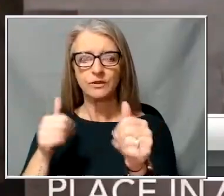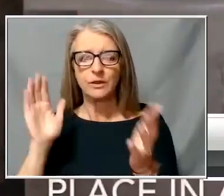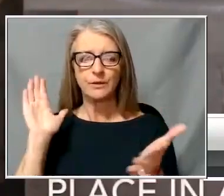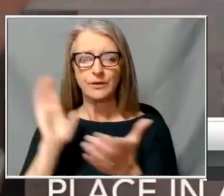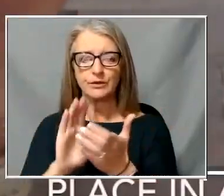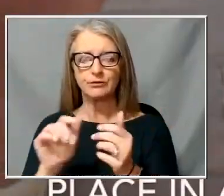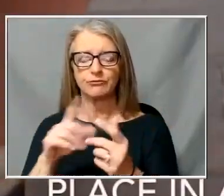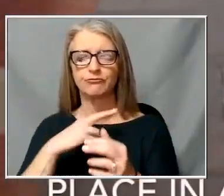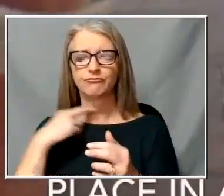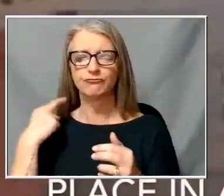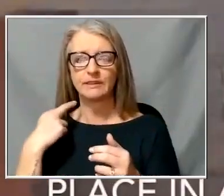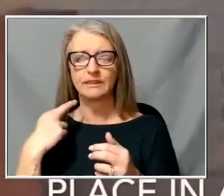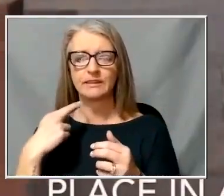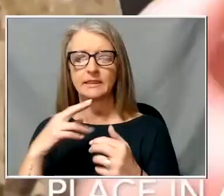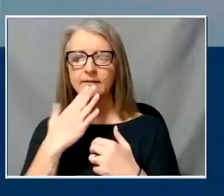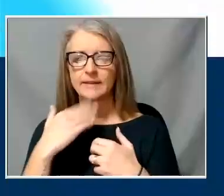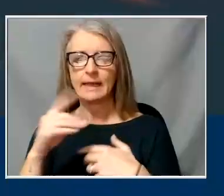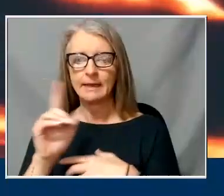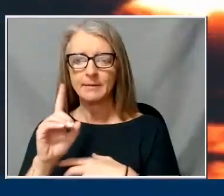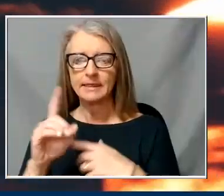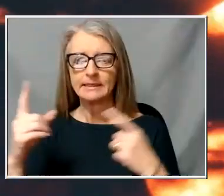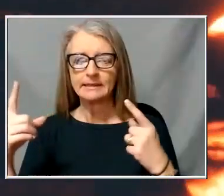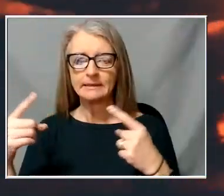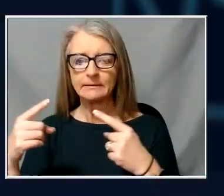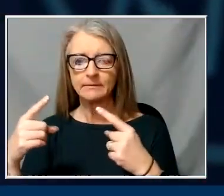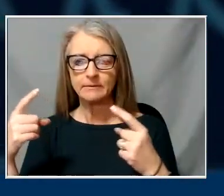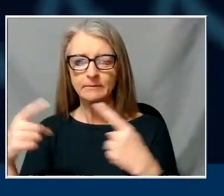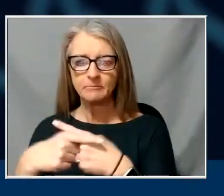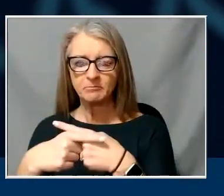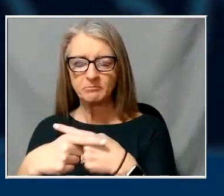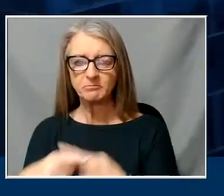of diabetes complications.